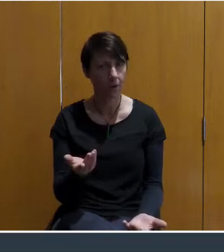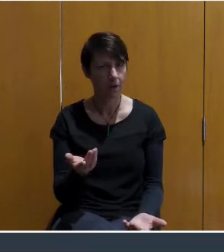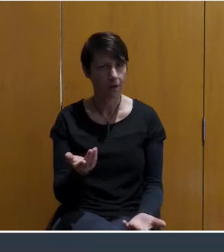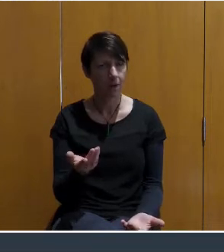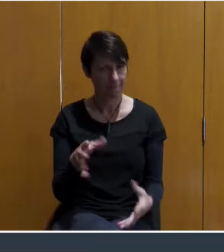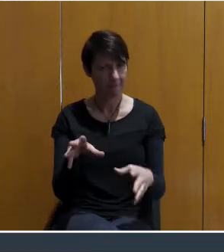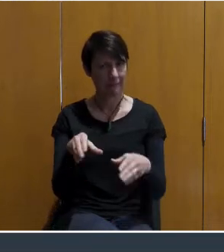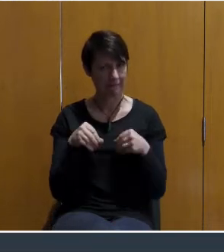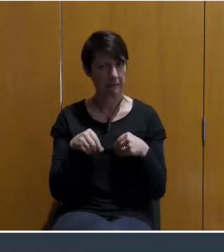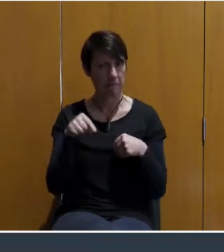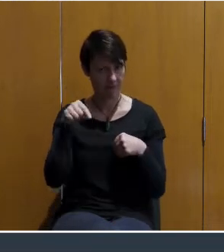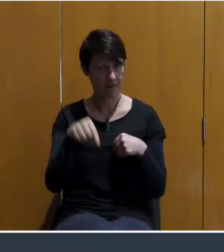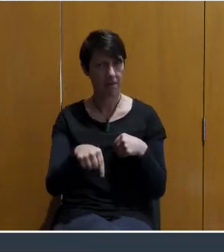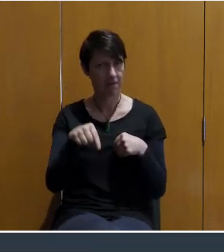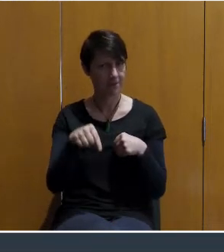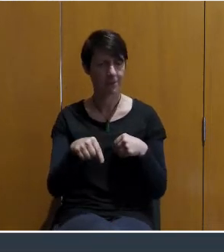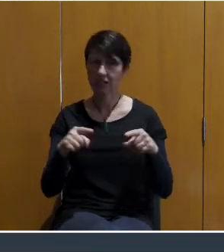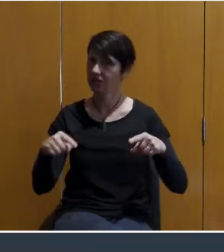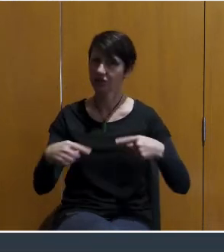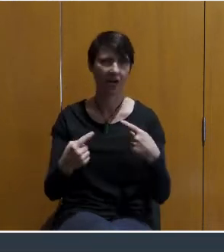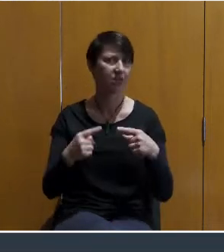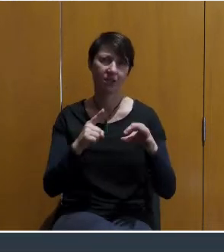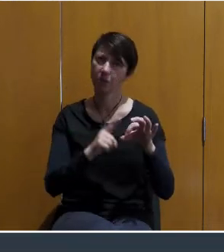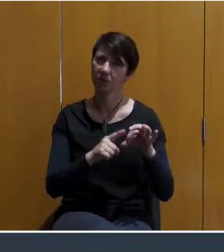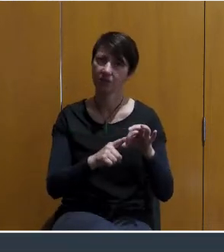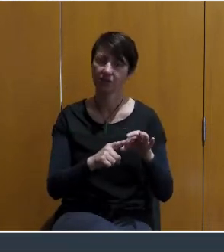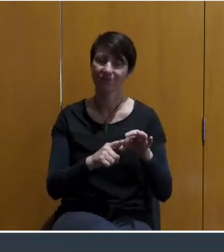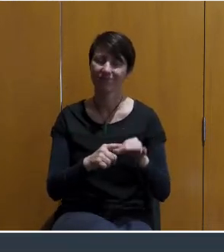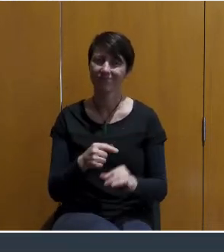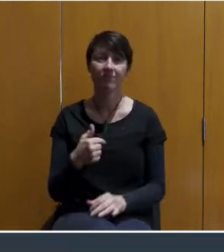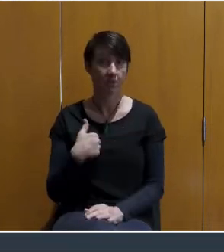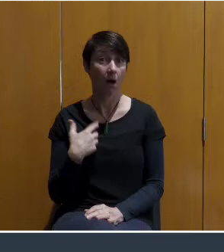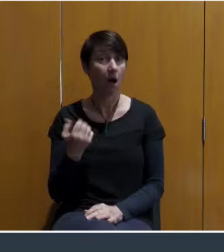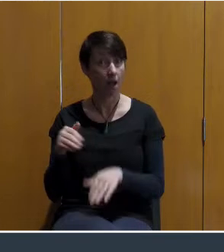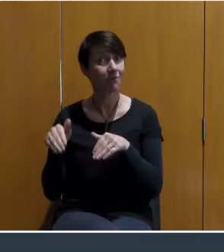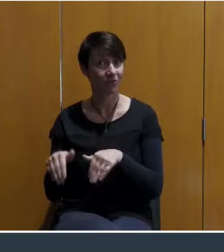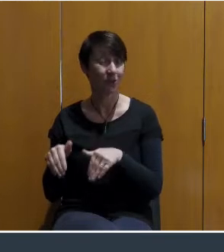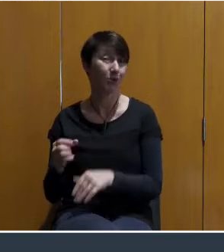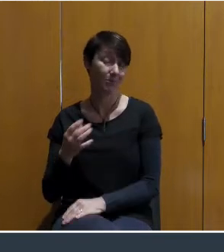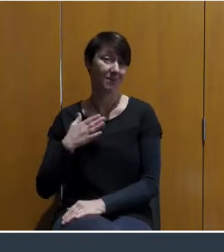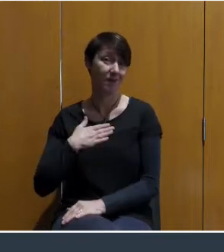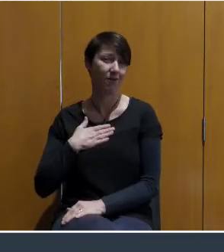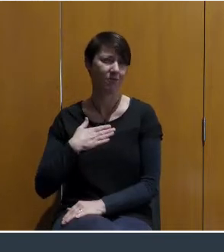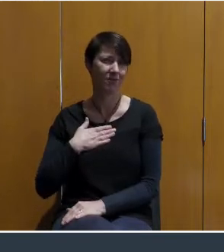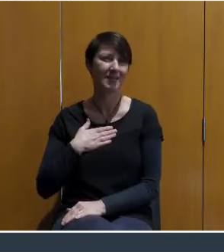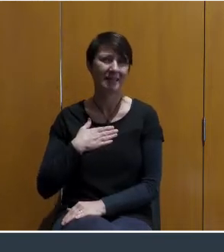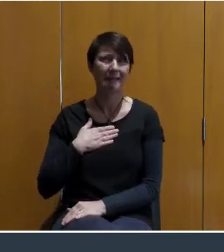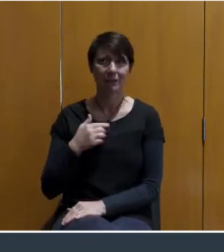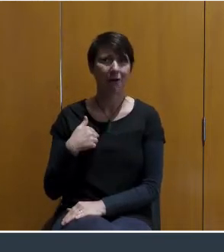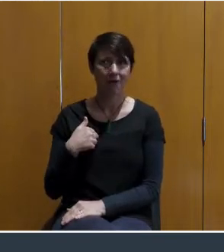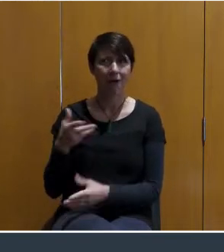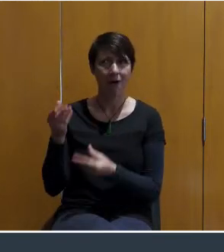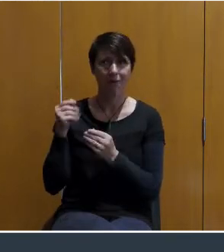challenging question, and I'm also a dog owner, so I have learnt some things the hard